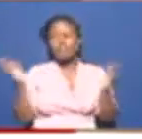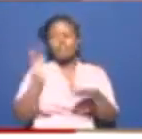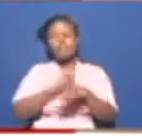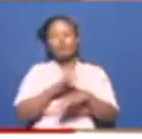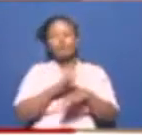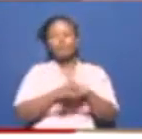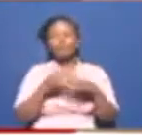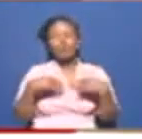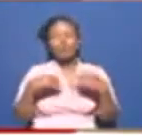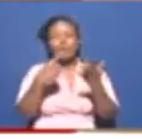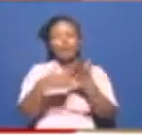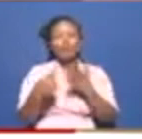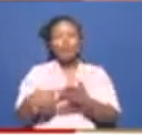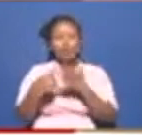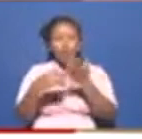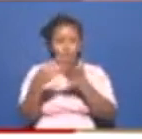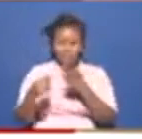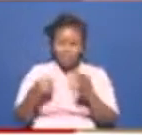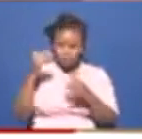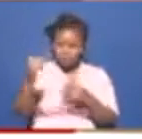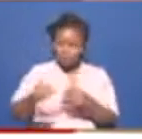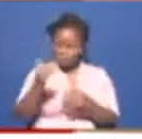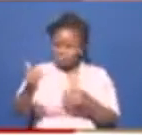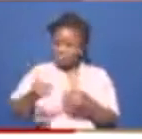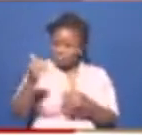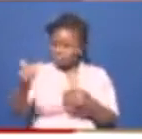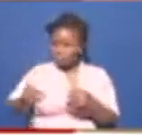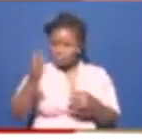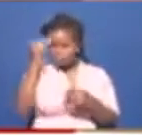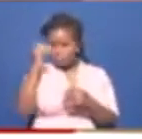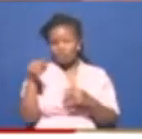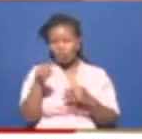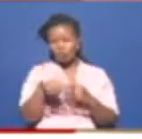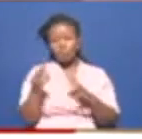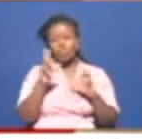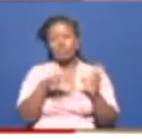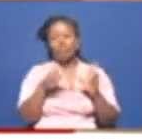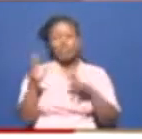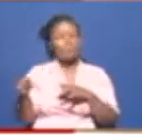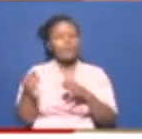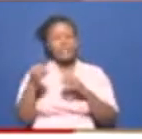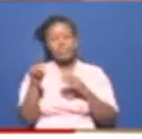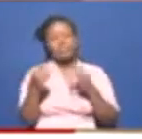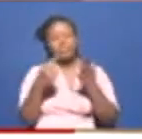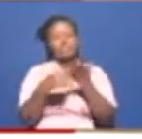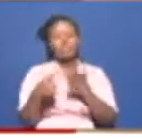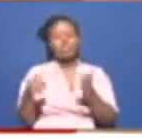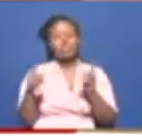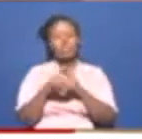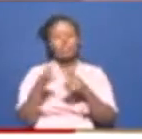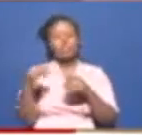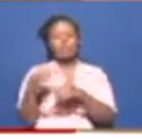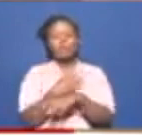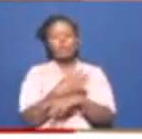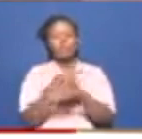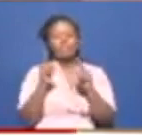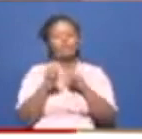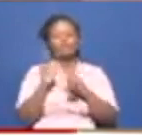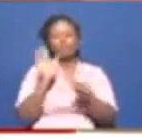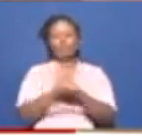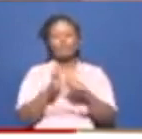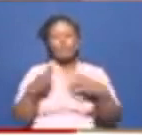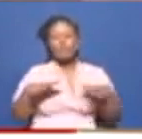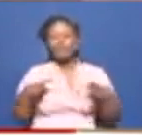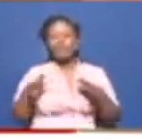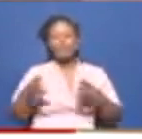are doing right now in the media from time to time, so that we normalize the condition that we've normalized cancer, and also have women come out boldly and say that they have the problem and